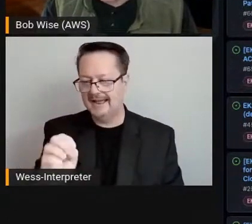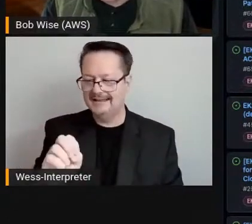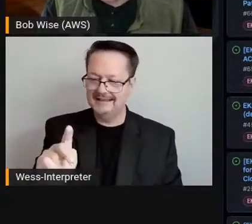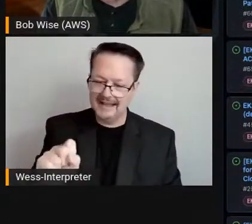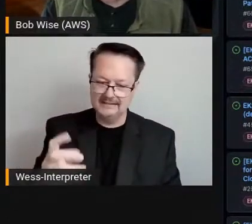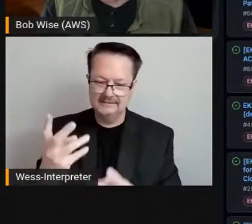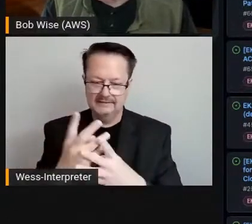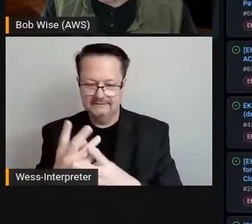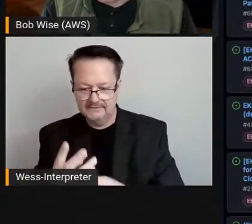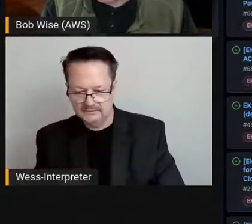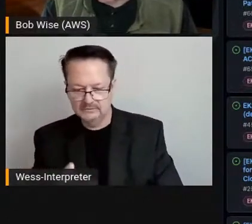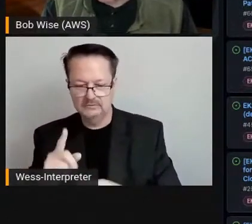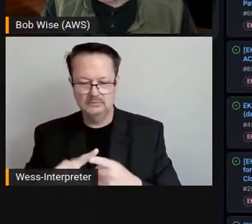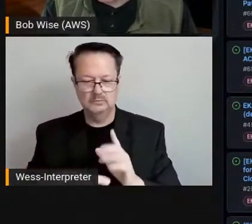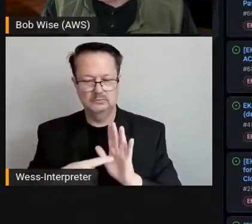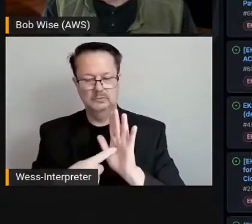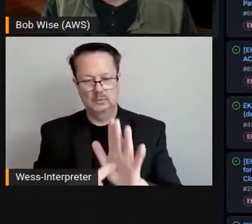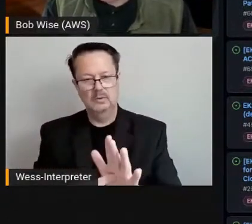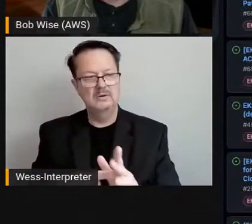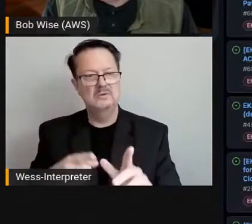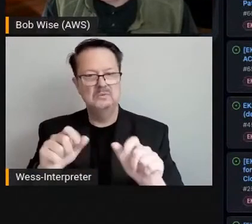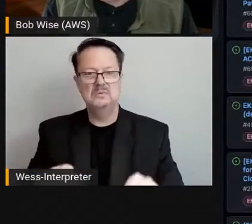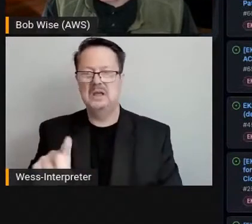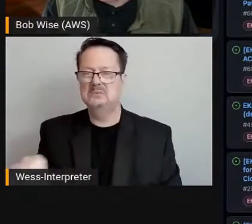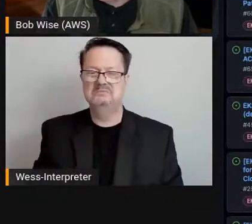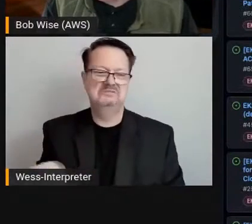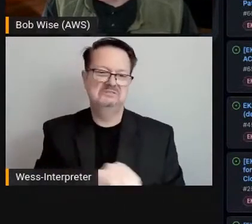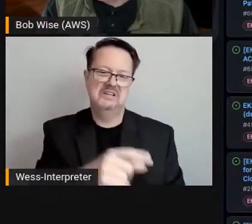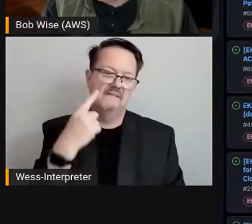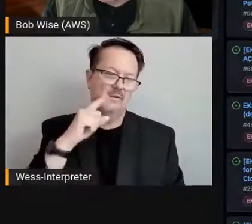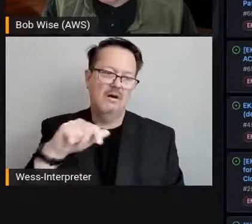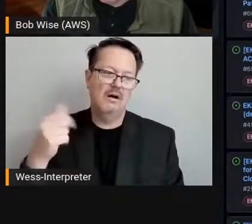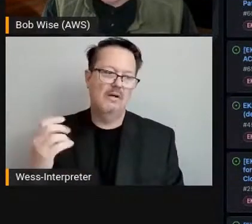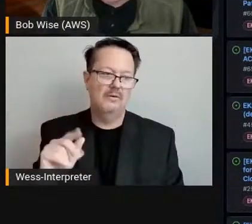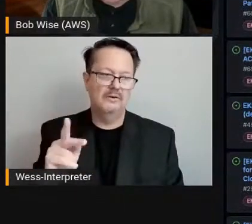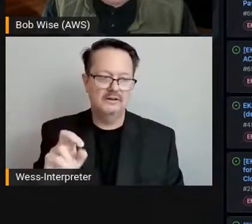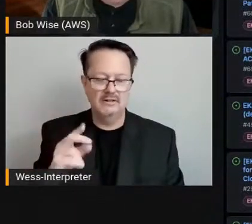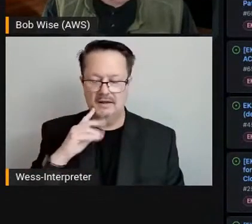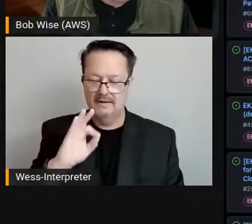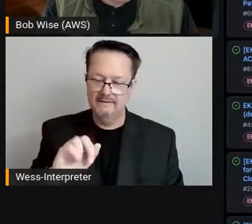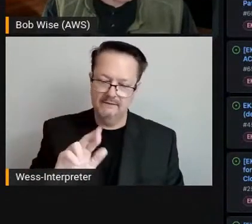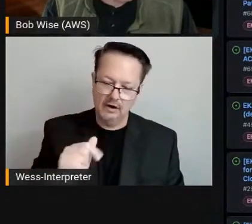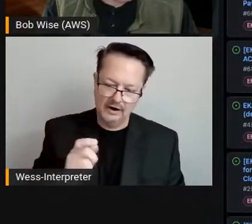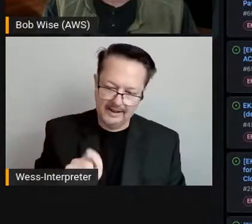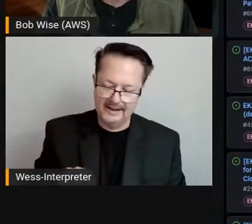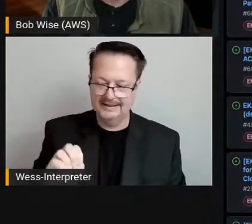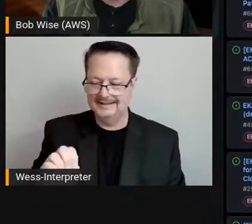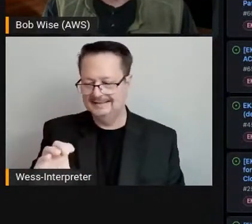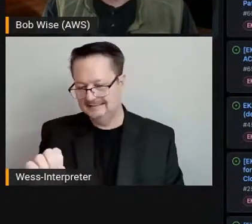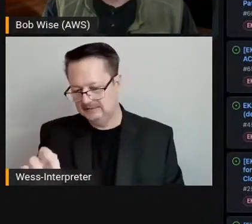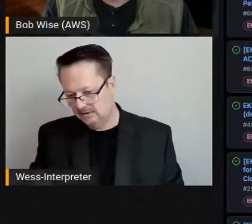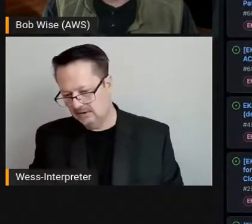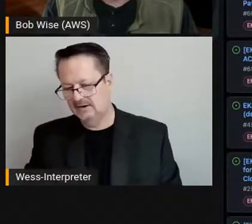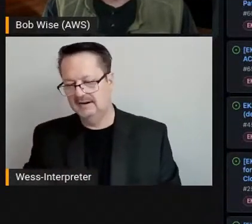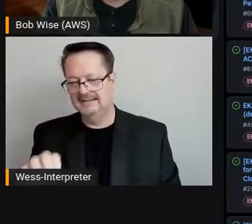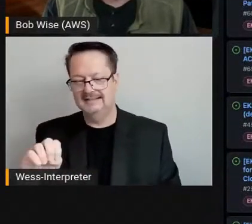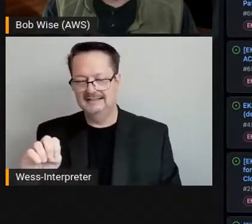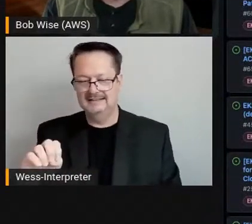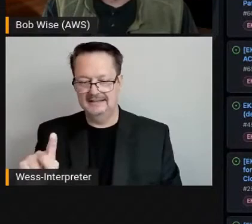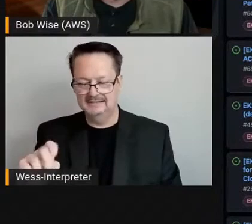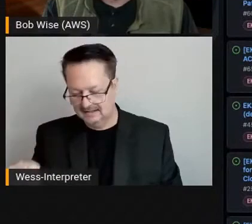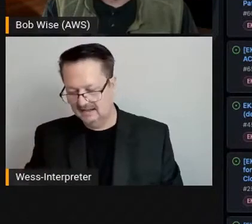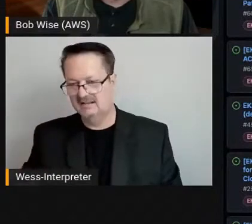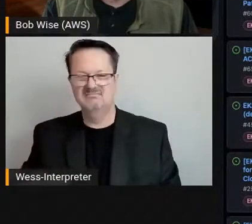for this view. But you can do the same for other container services like Fargate, ECR, ECS, and so forth.